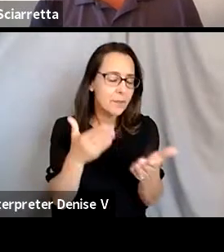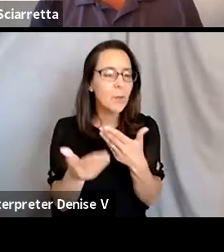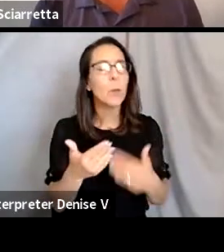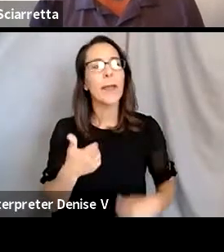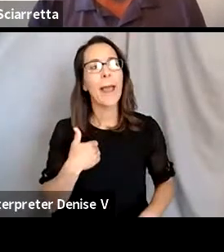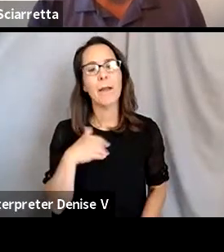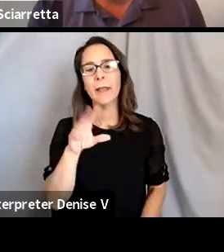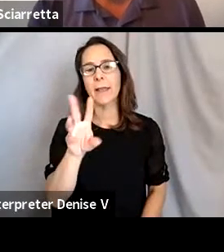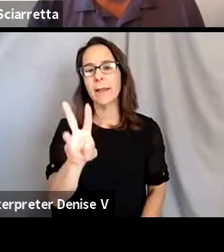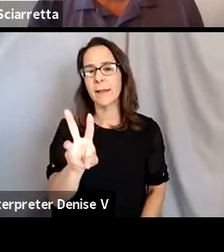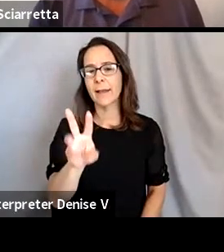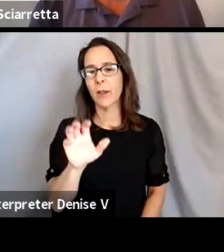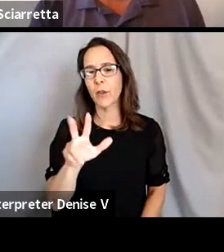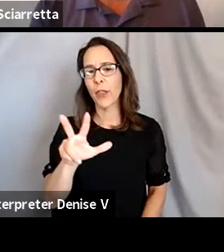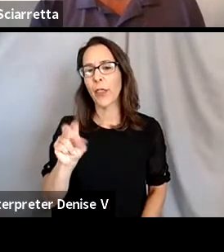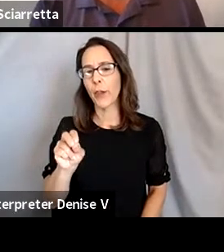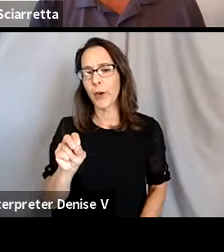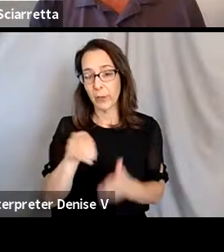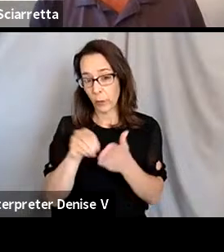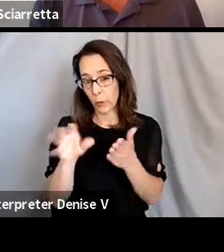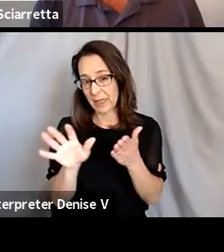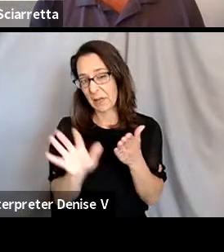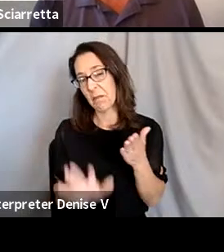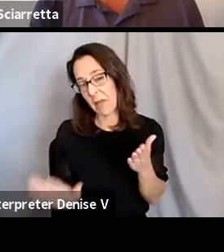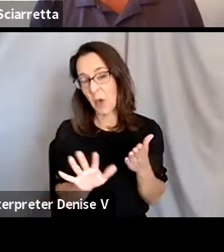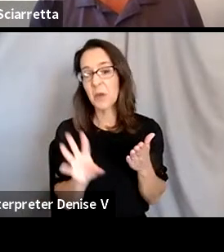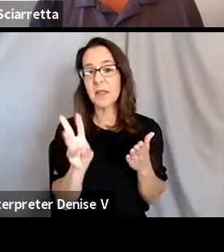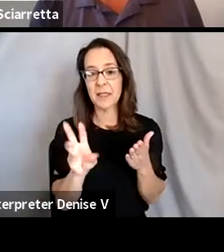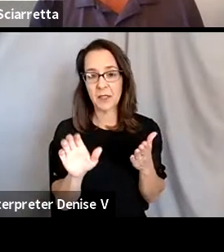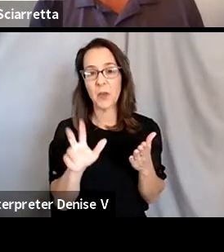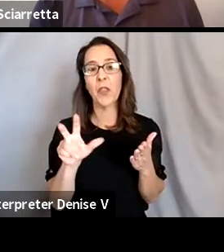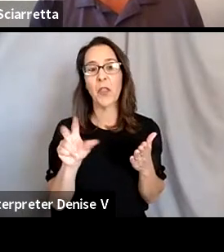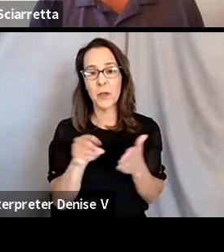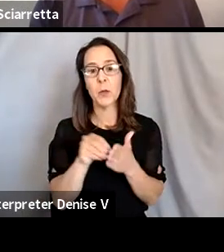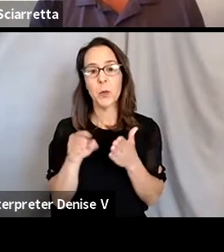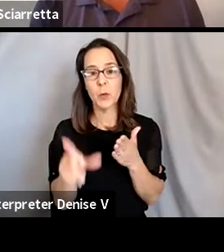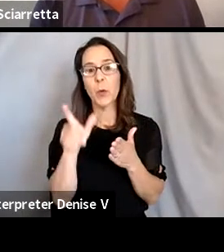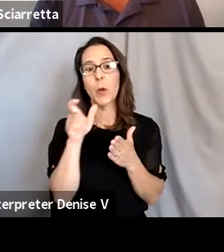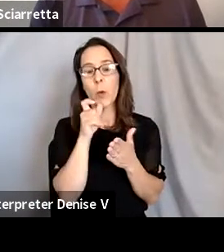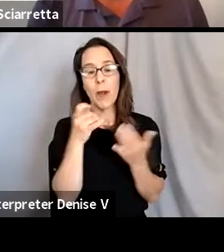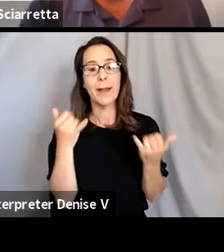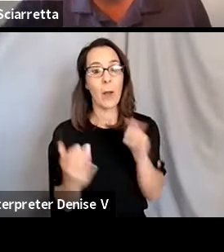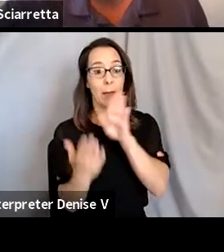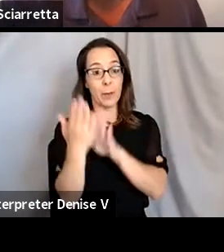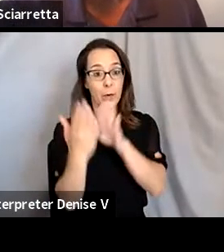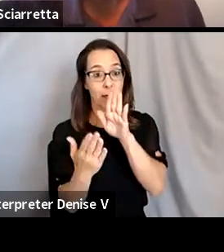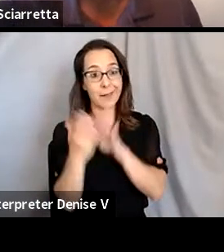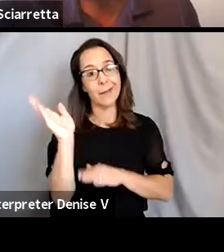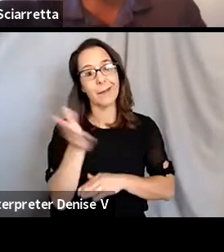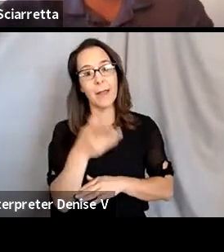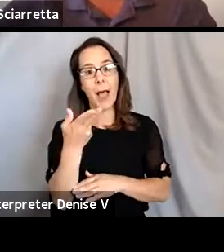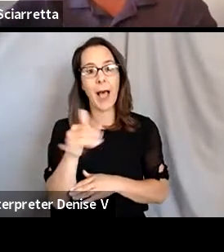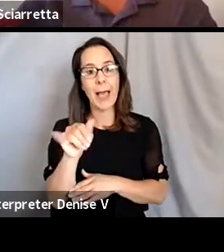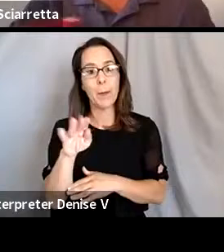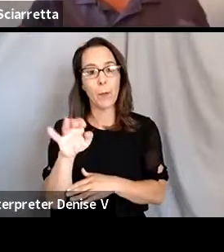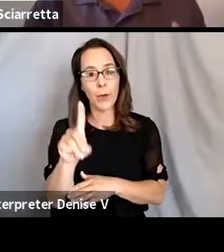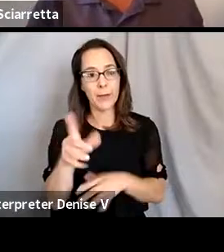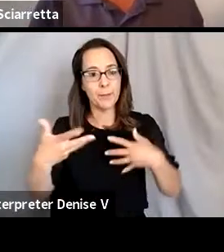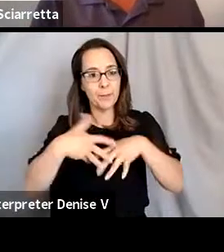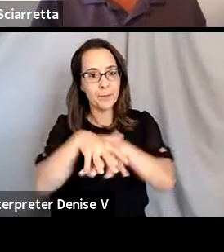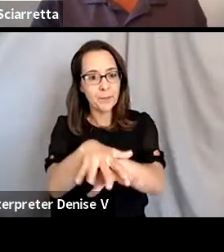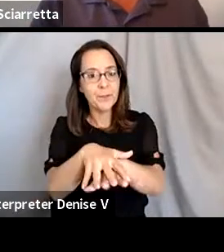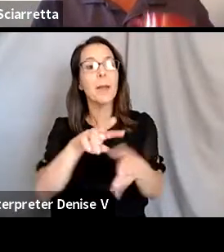630 so students who are attending in-person hybrid. So they're coming through our